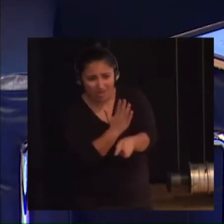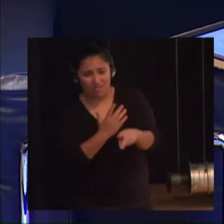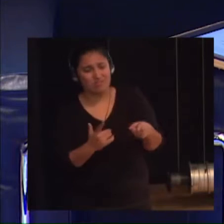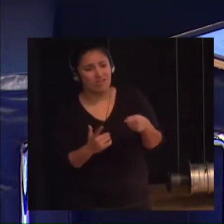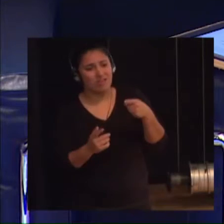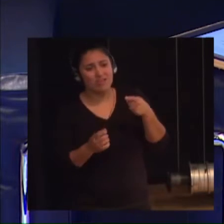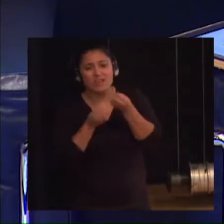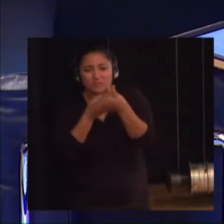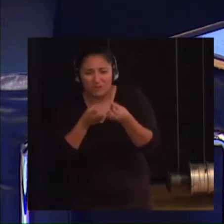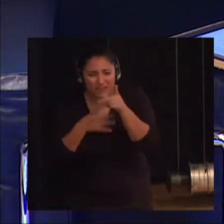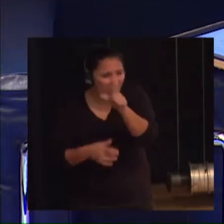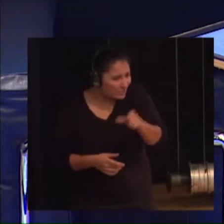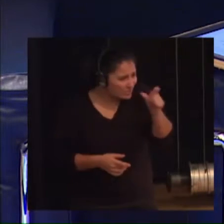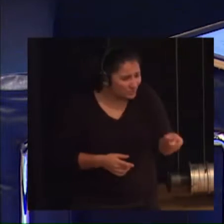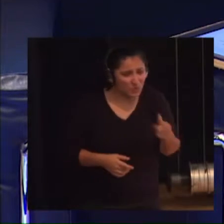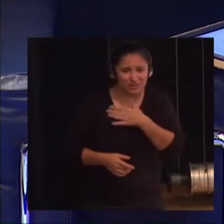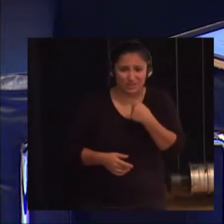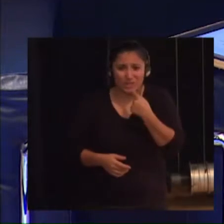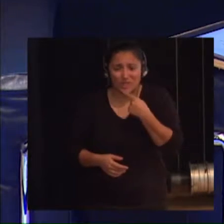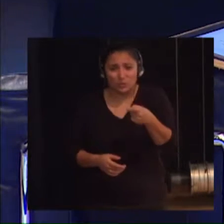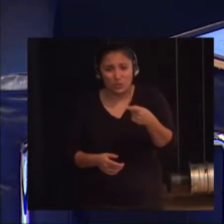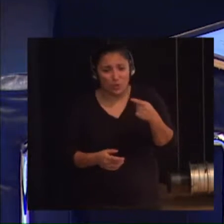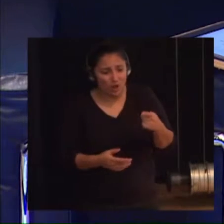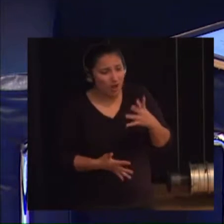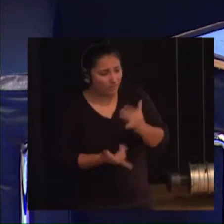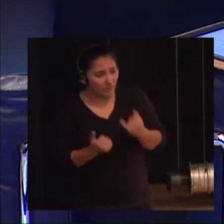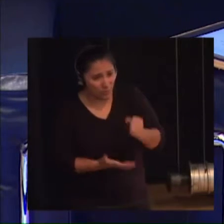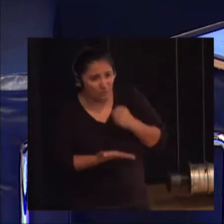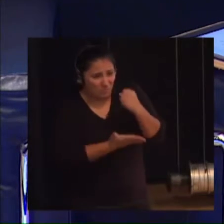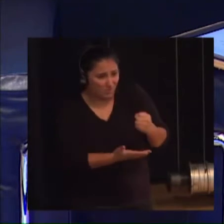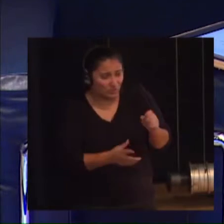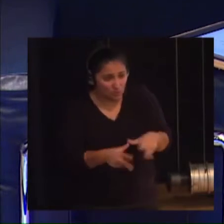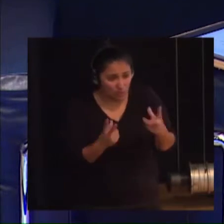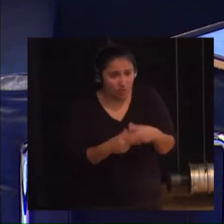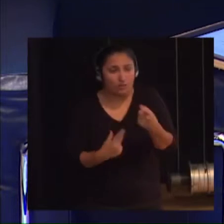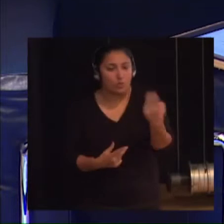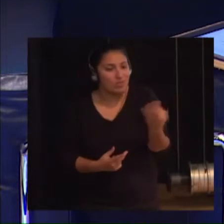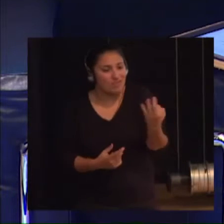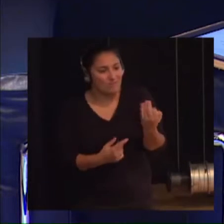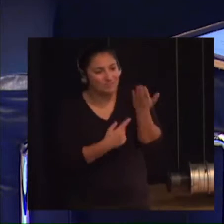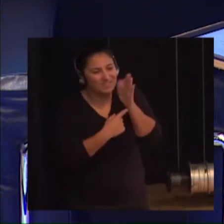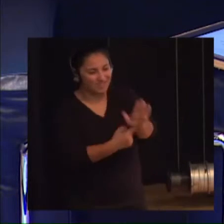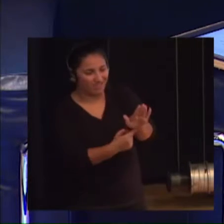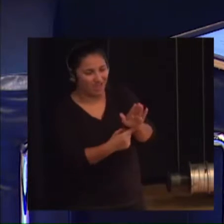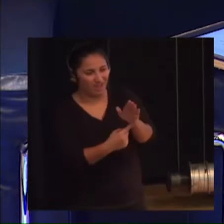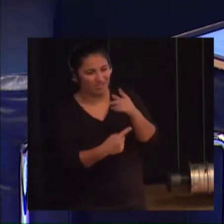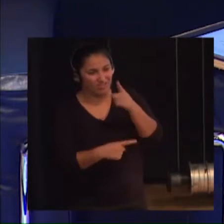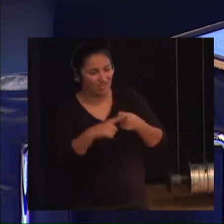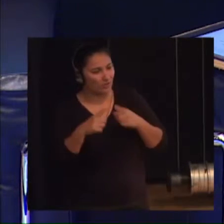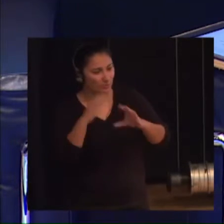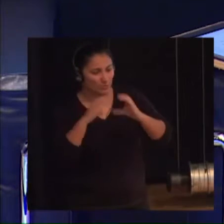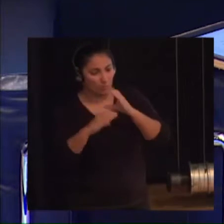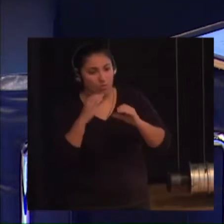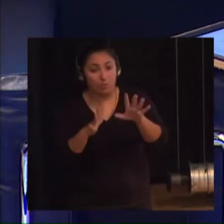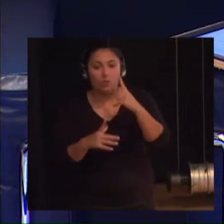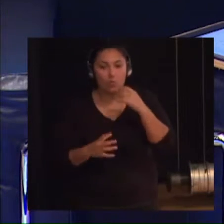have a voice, and it's all perfectly relevant. But we need to be very, very careful, and I would love to discuss